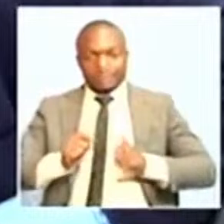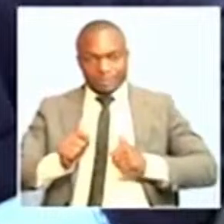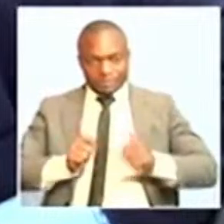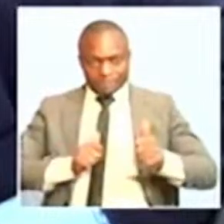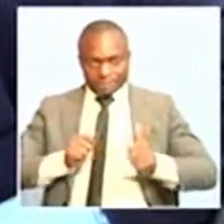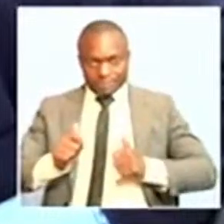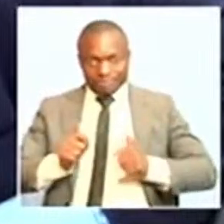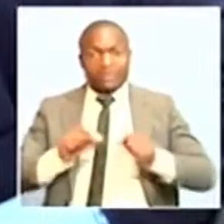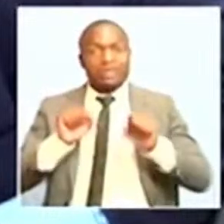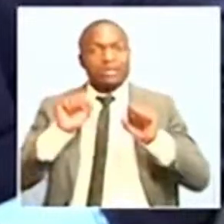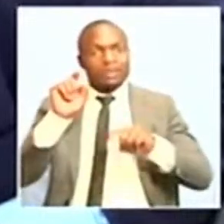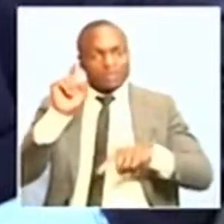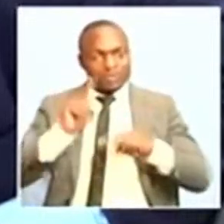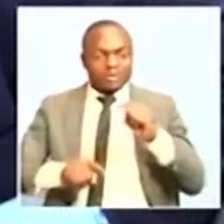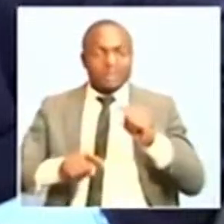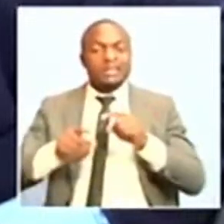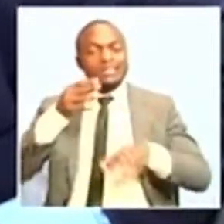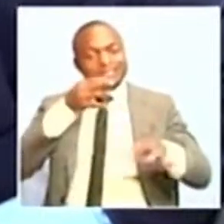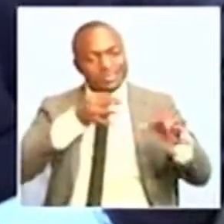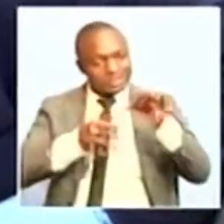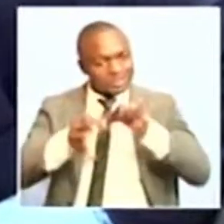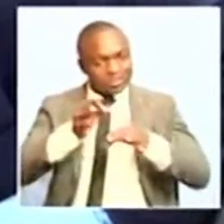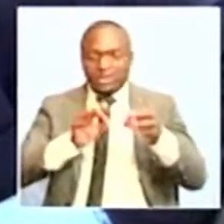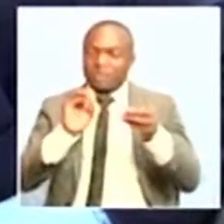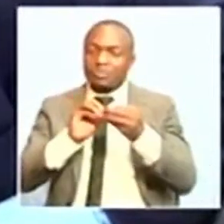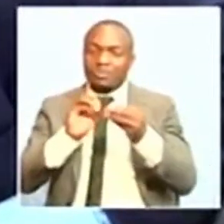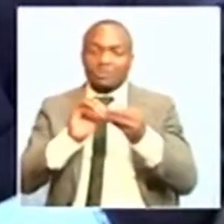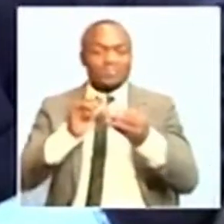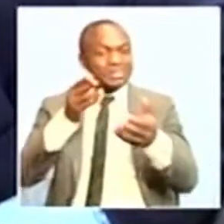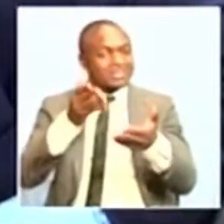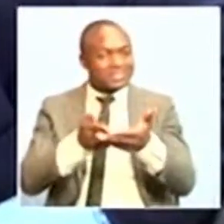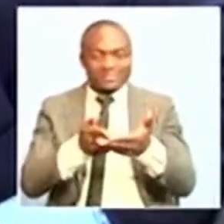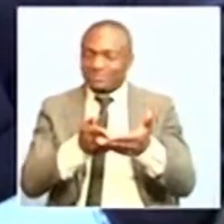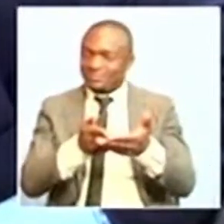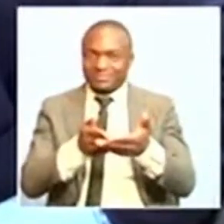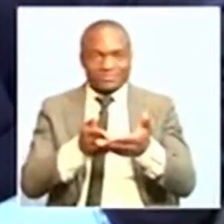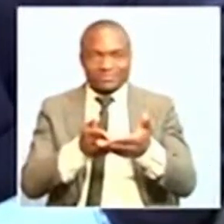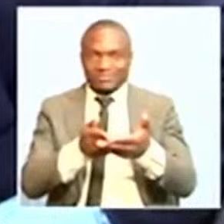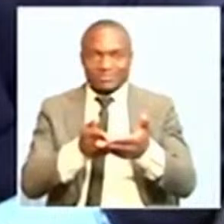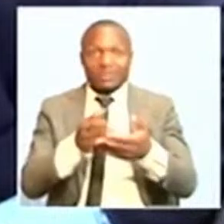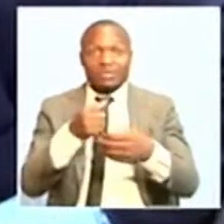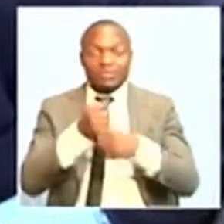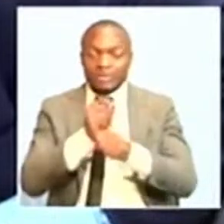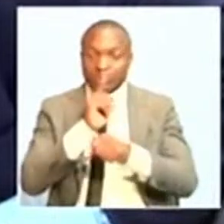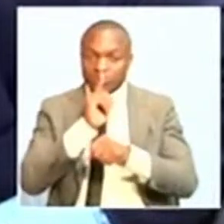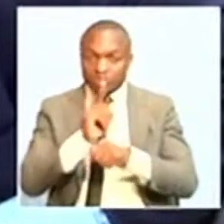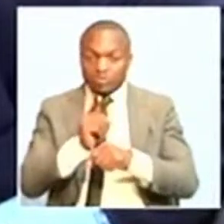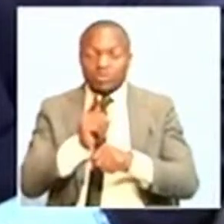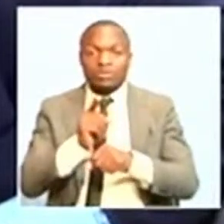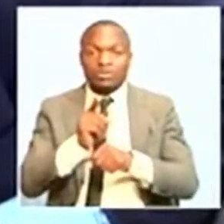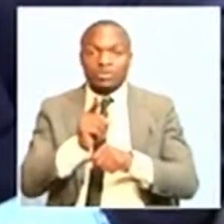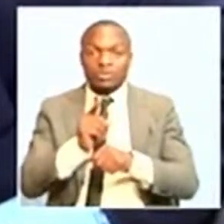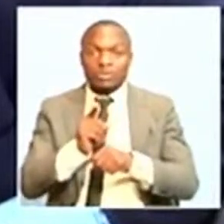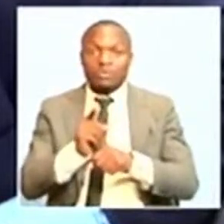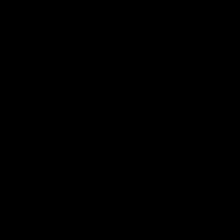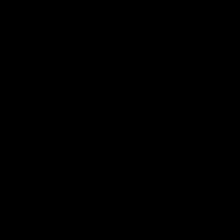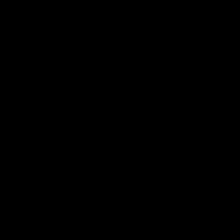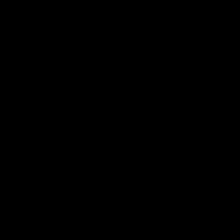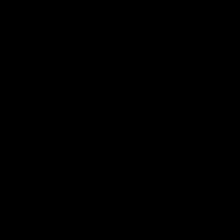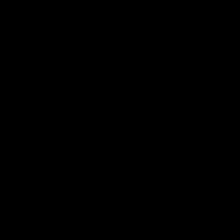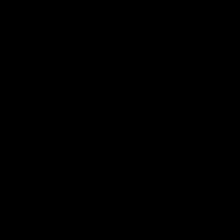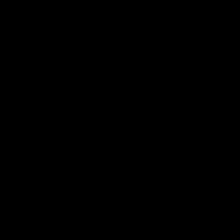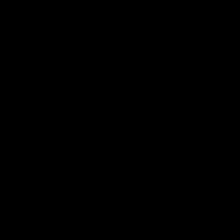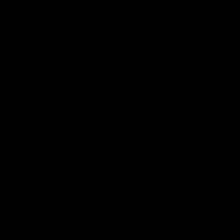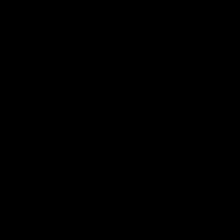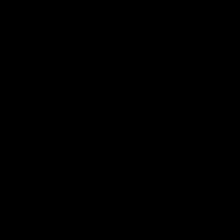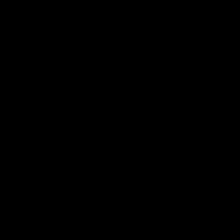and we cannot emphasize that very much to ensure that we employ even the latest technology so